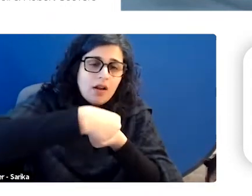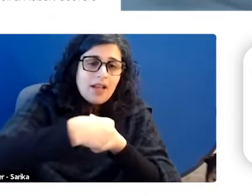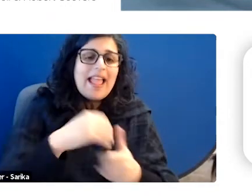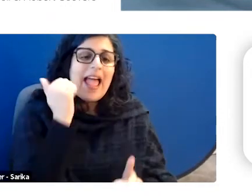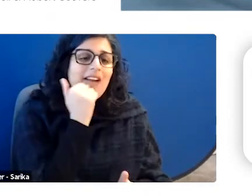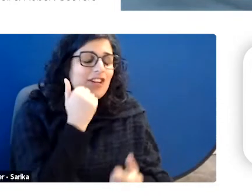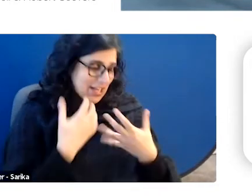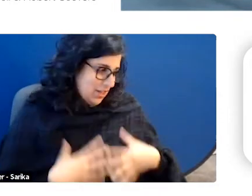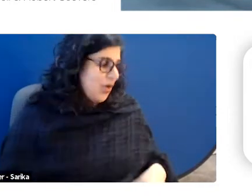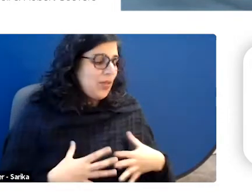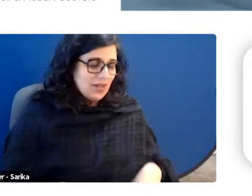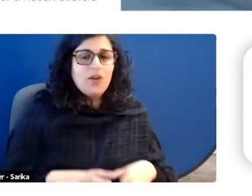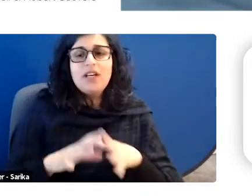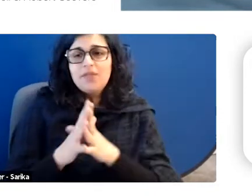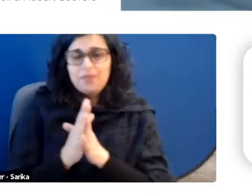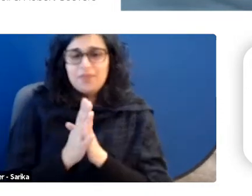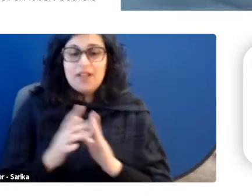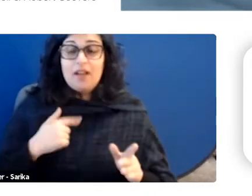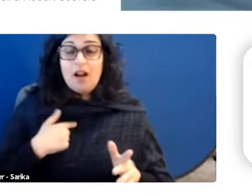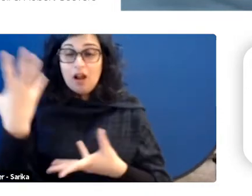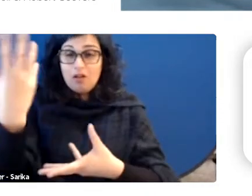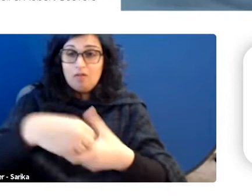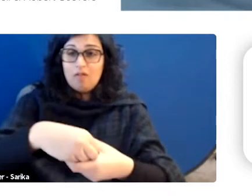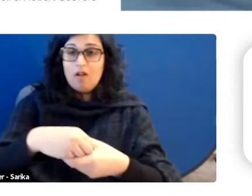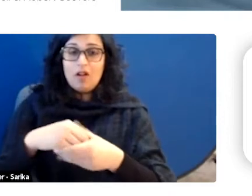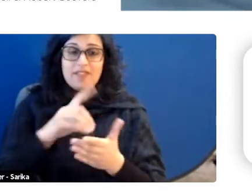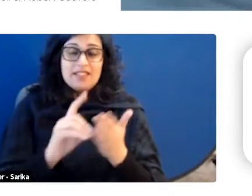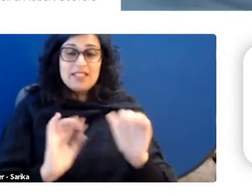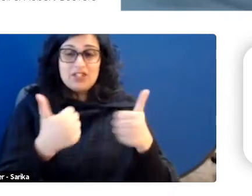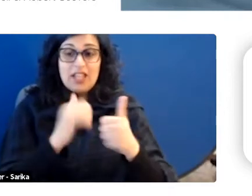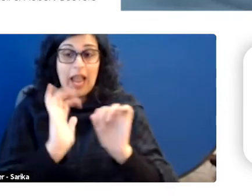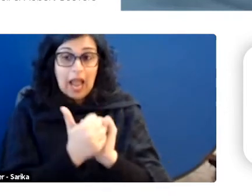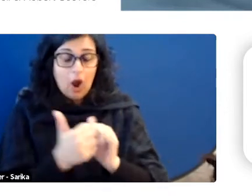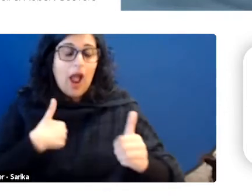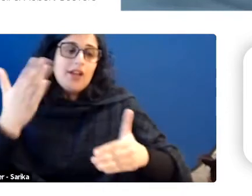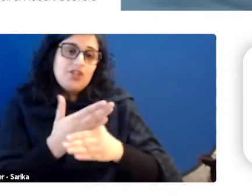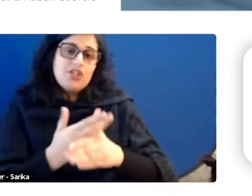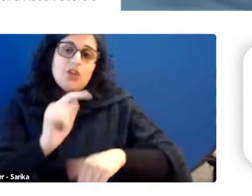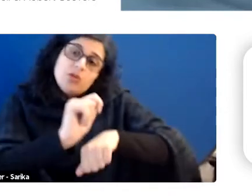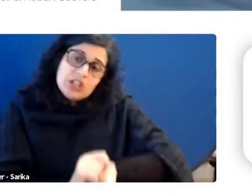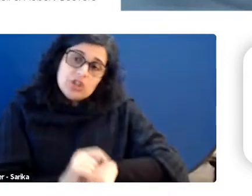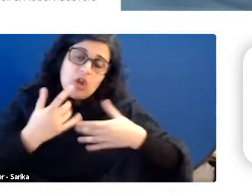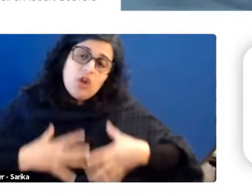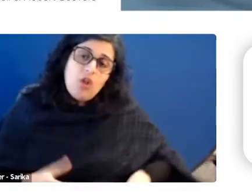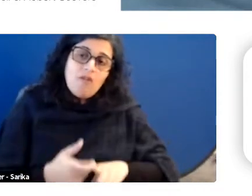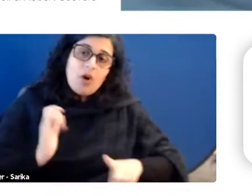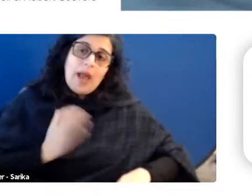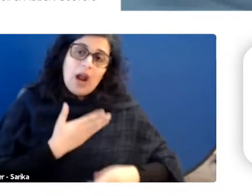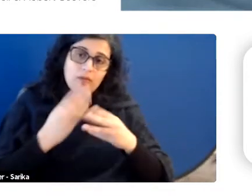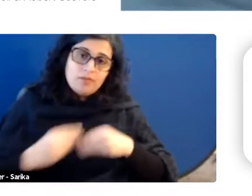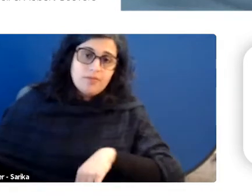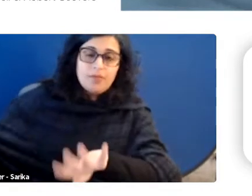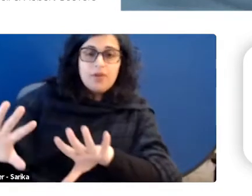clothing. And I participated in this design challenge by sharing traditional clothes from our clans, such as the